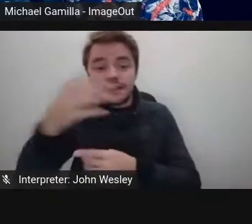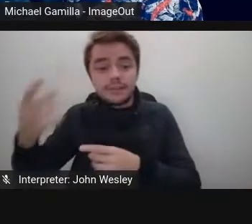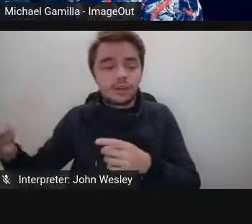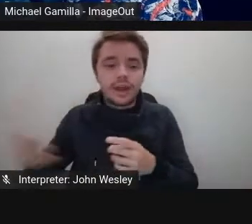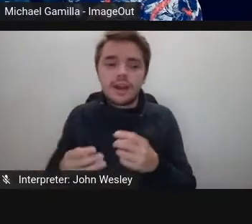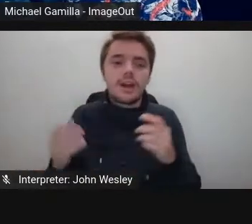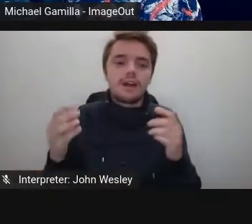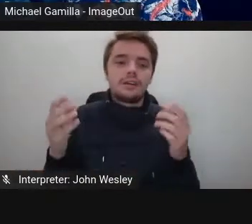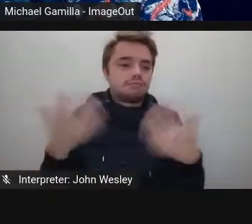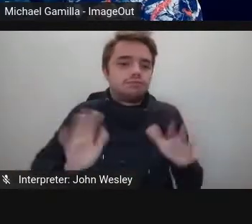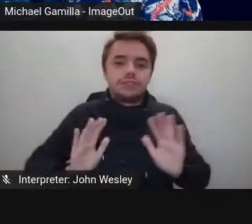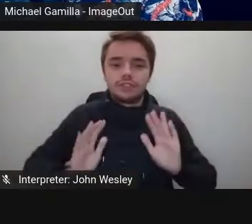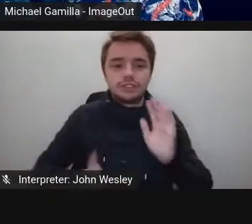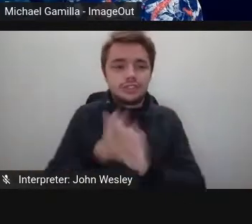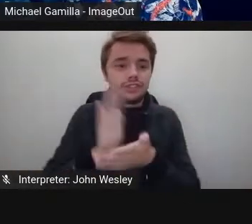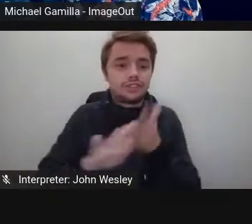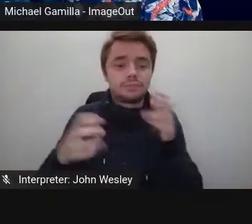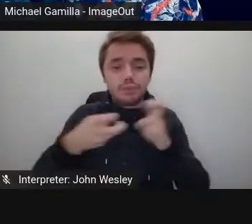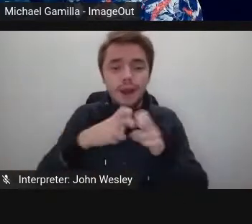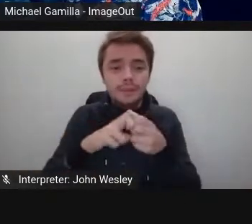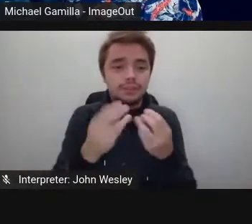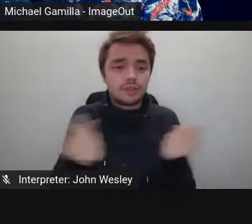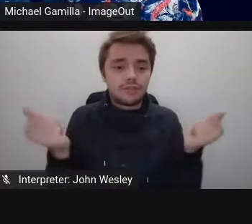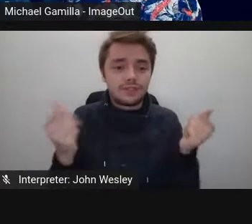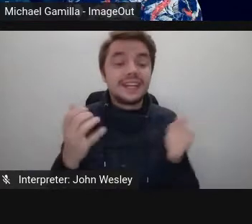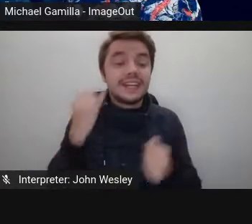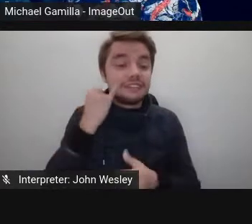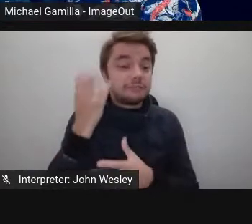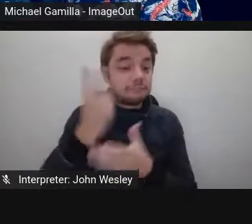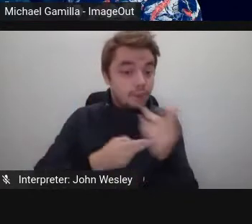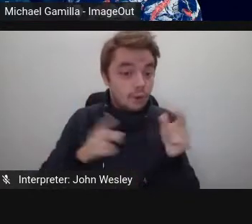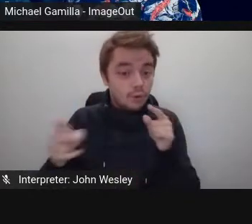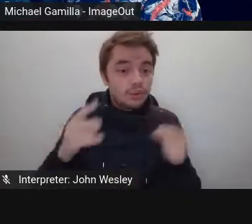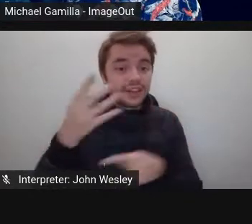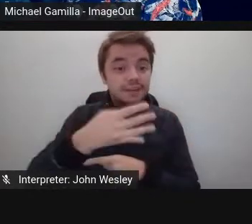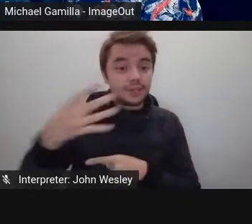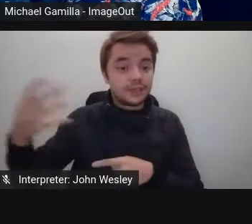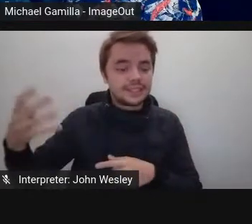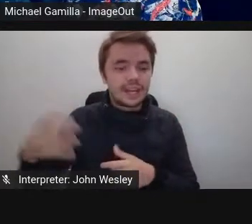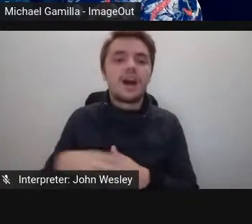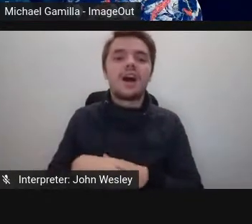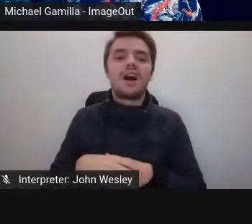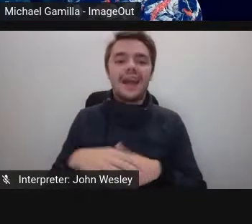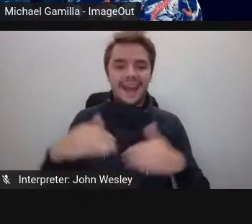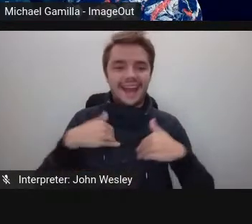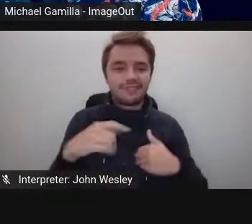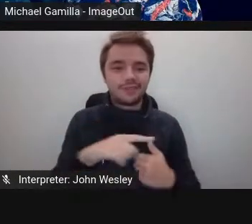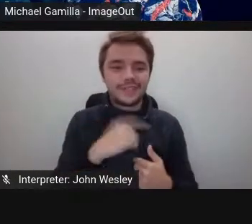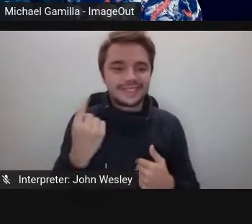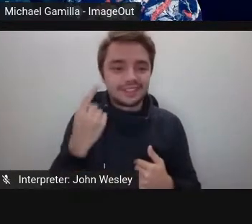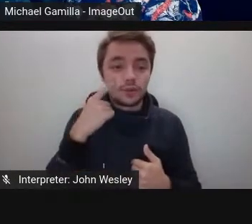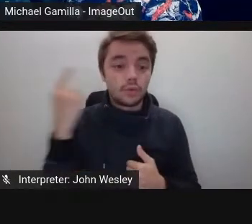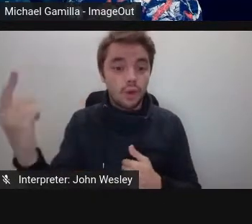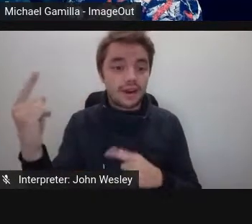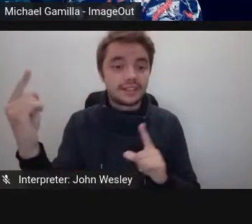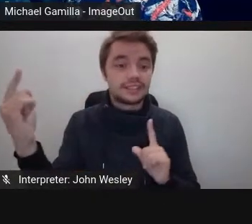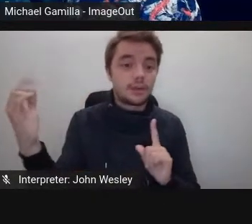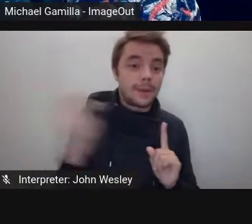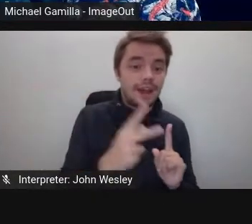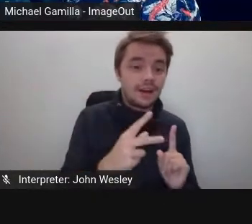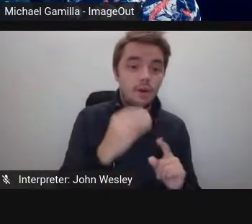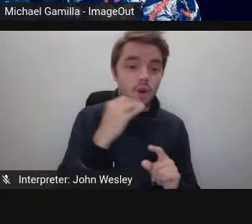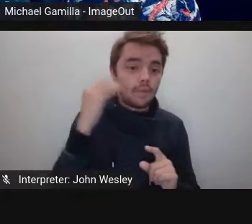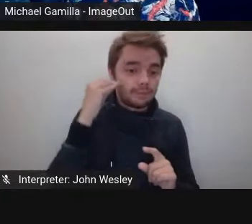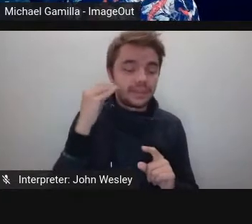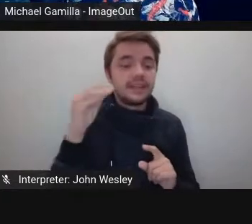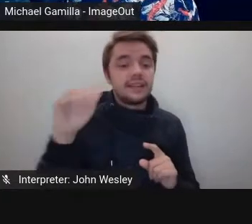problem solved, you know? But if it's both of them are immigrants, there really is something at stake for one of them to return and the other one having to make a choice of